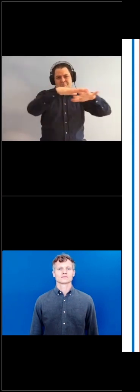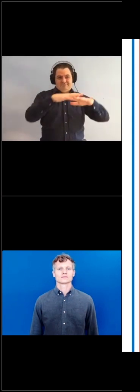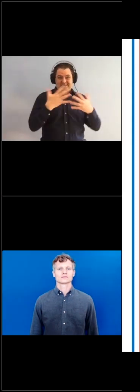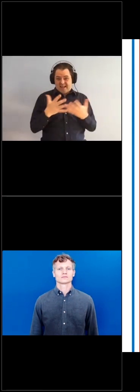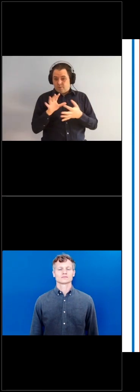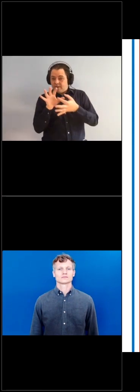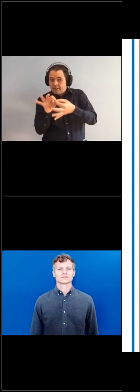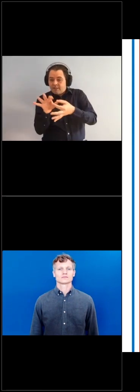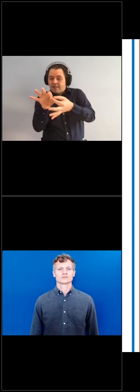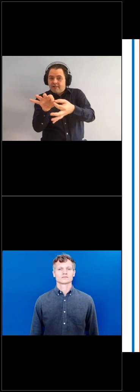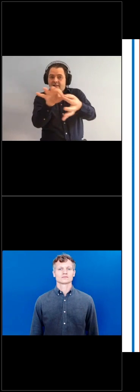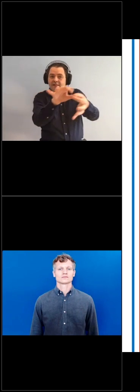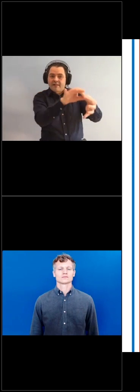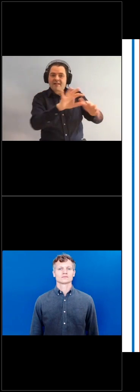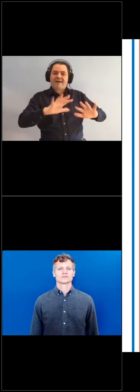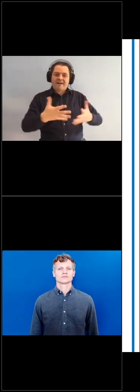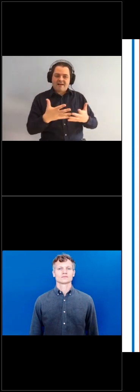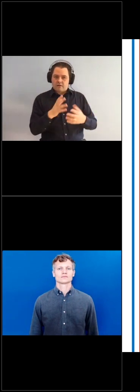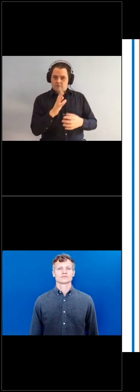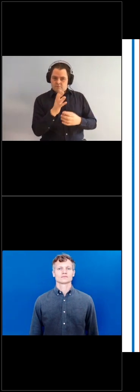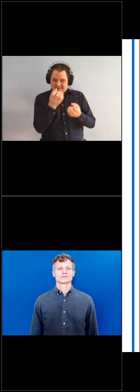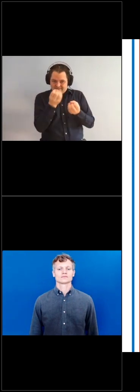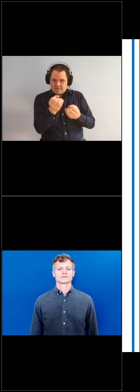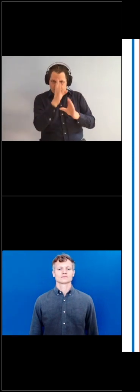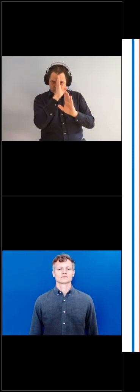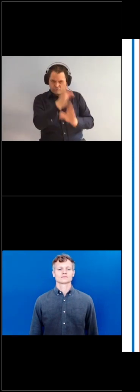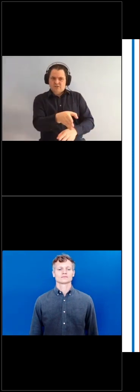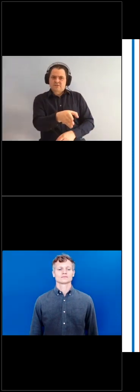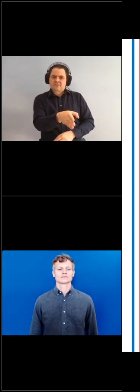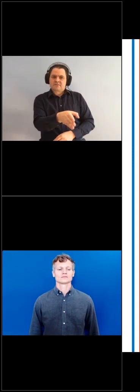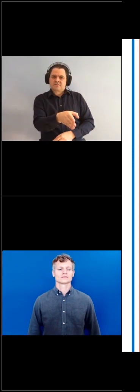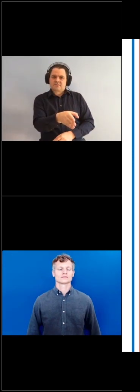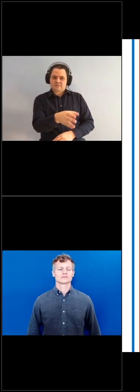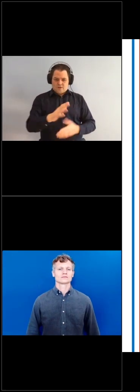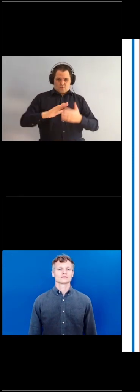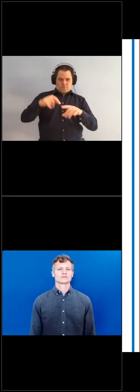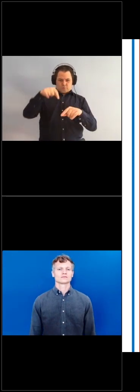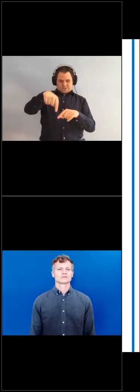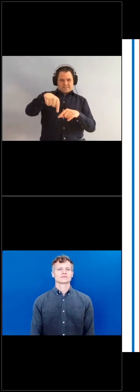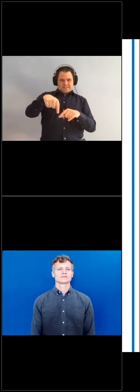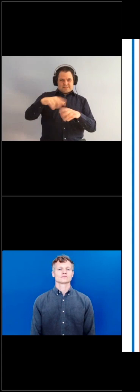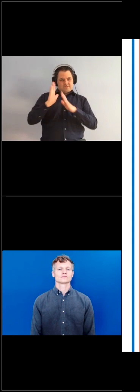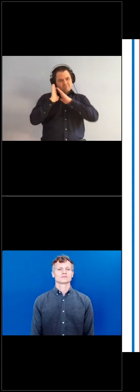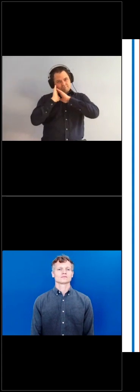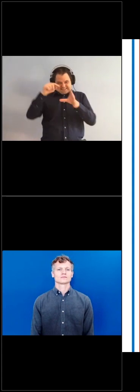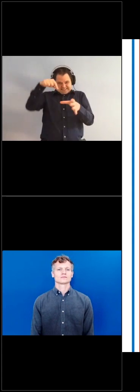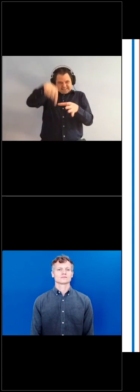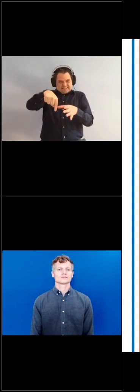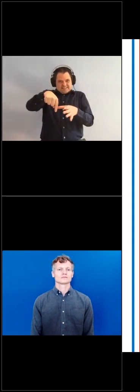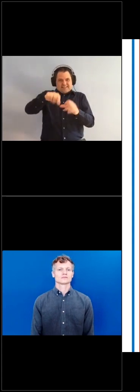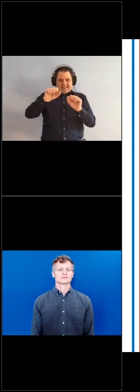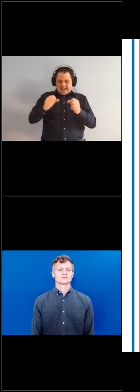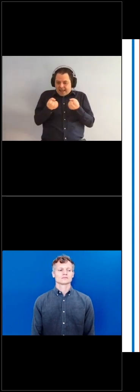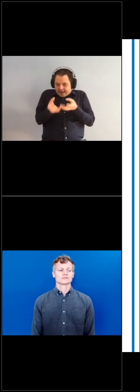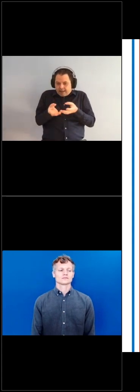network because those volunteers are people in the communities. So through them, we are able to follow up and